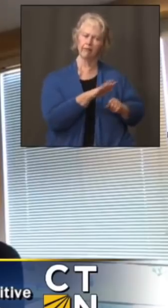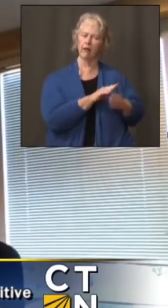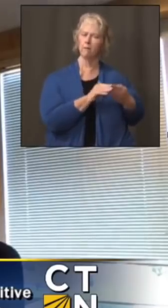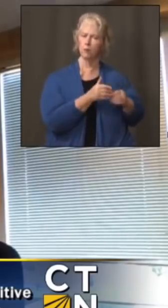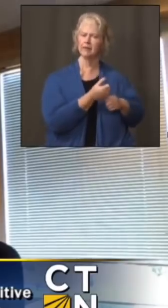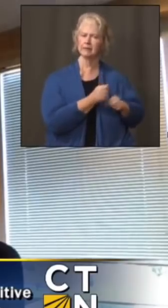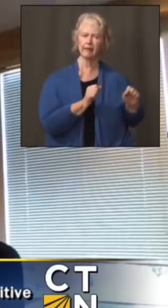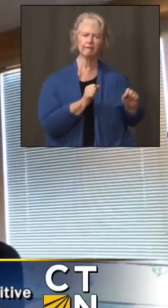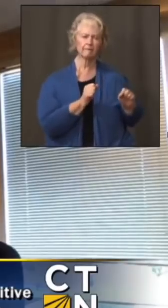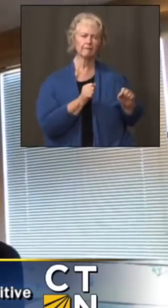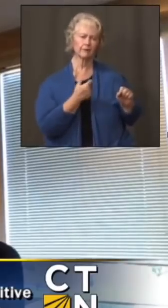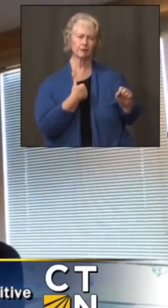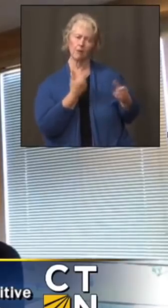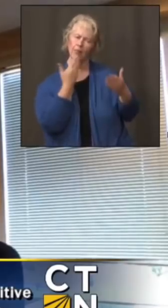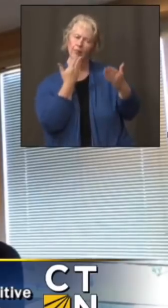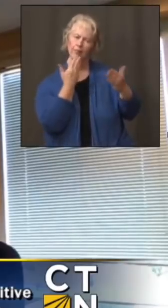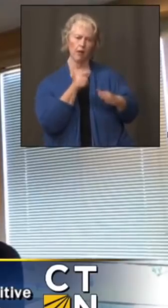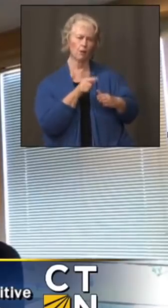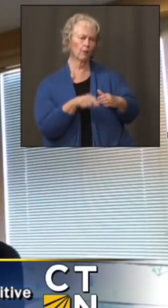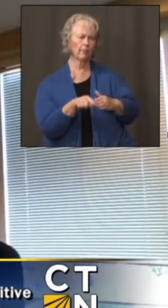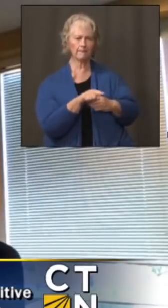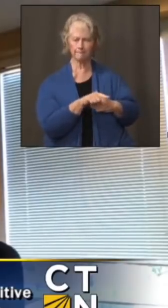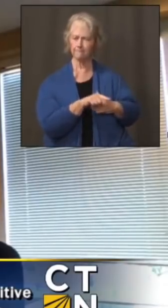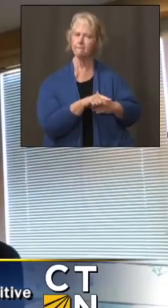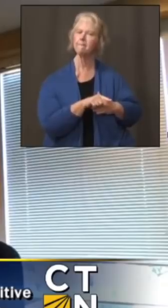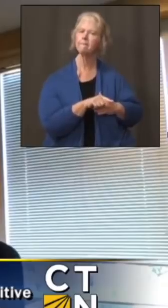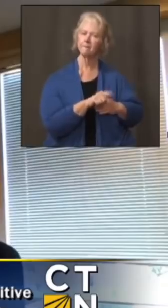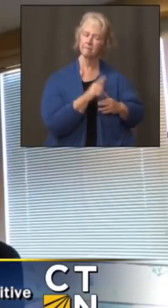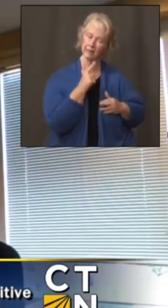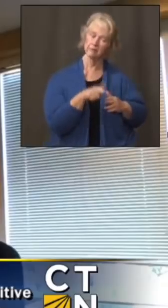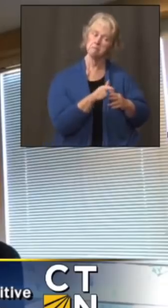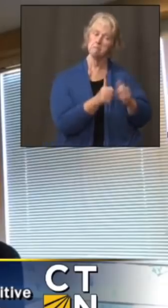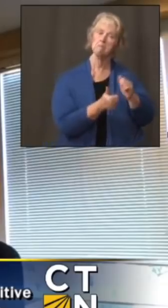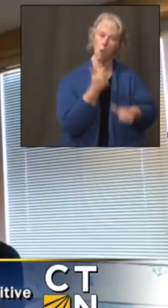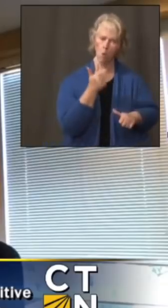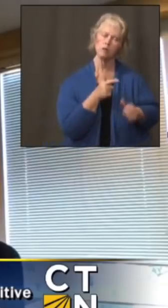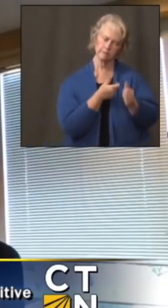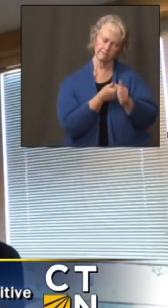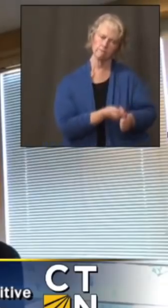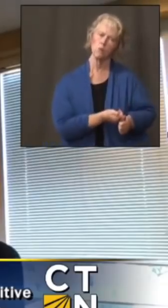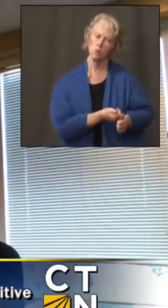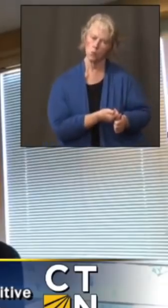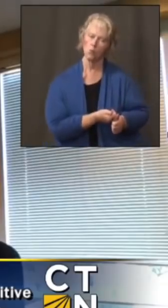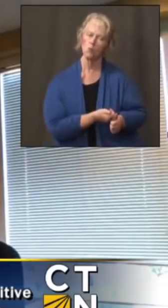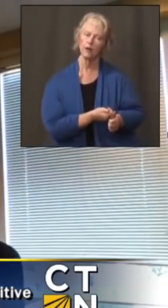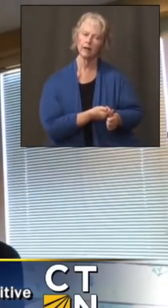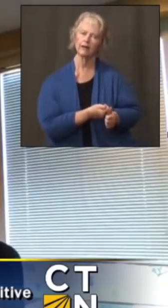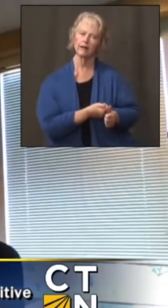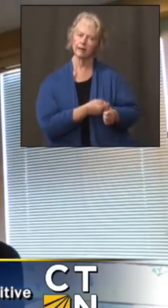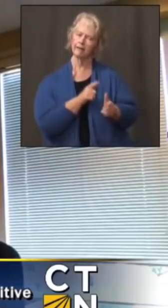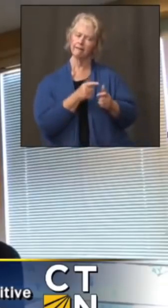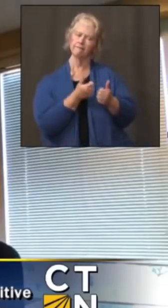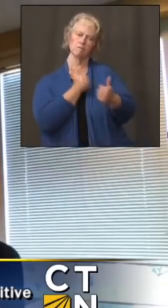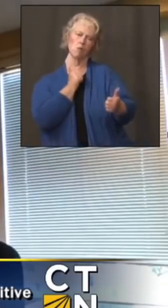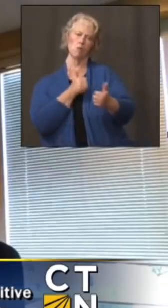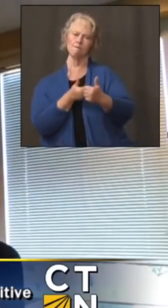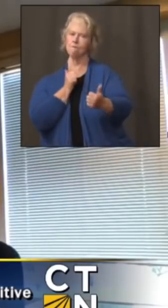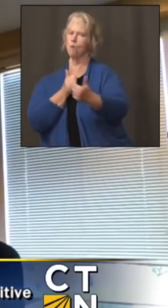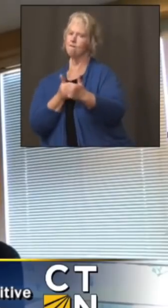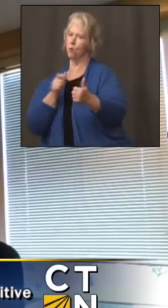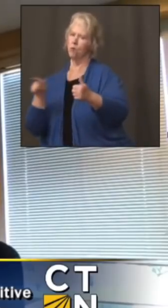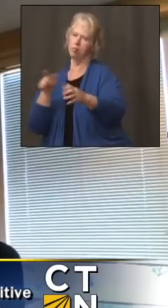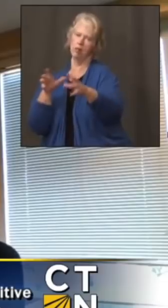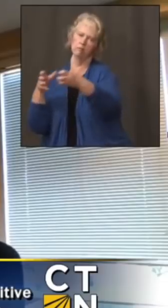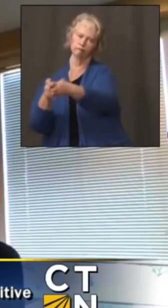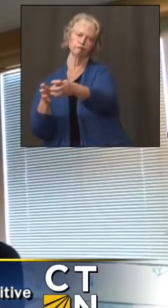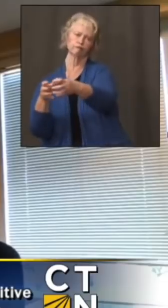I want to say thank you to them for the majority who are staying away from the large